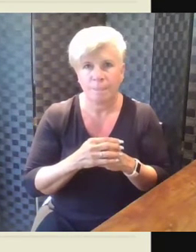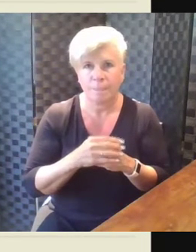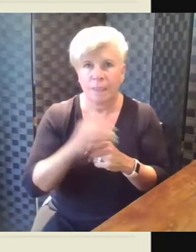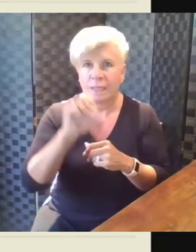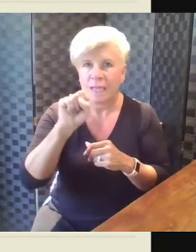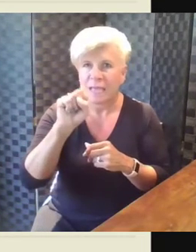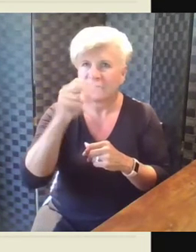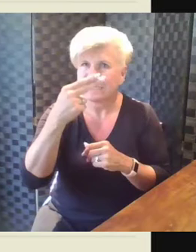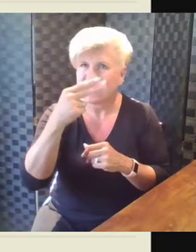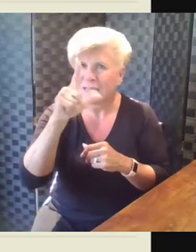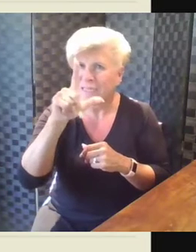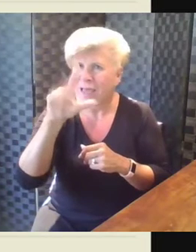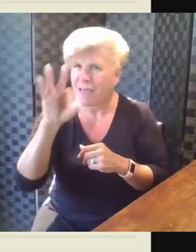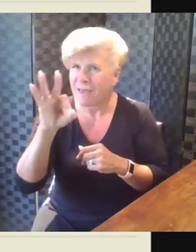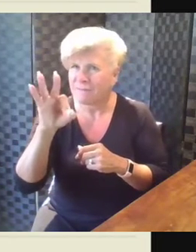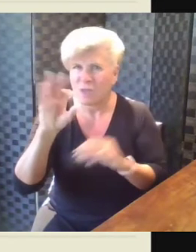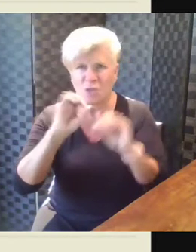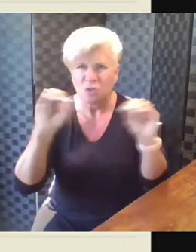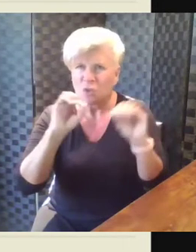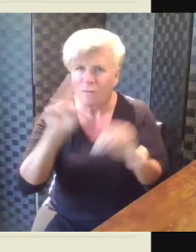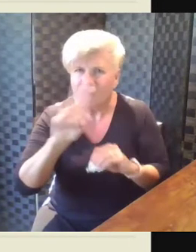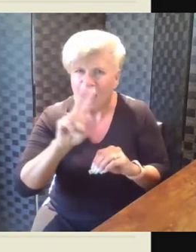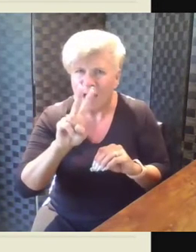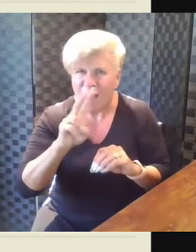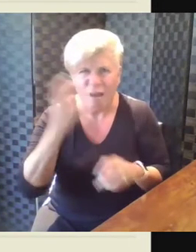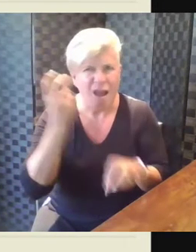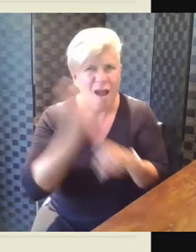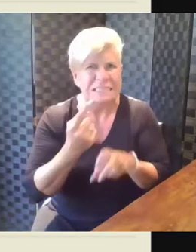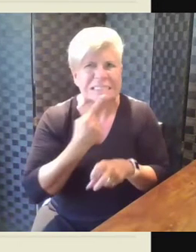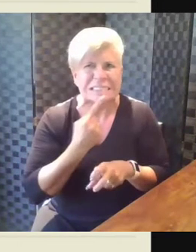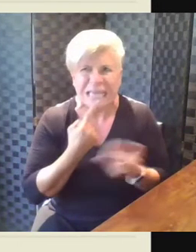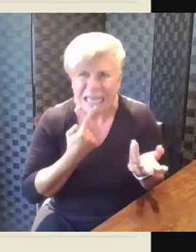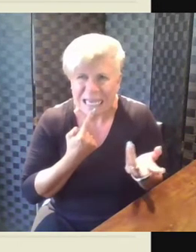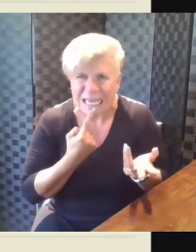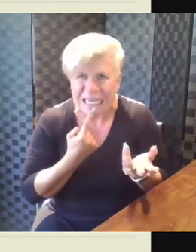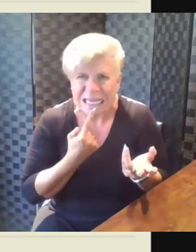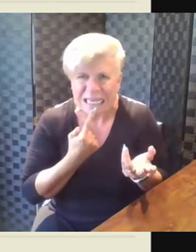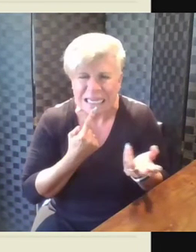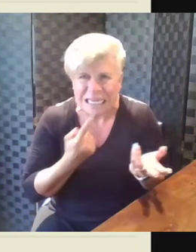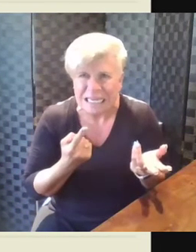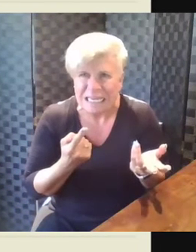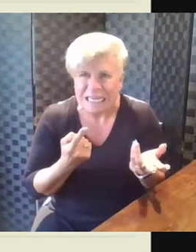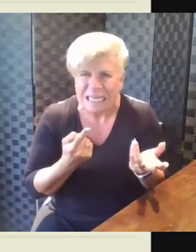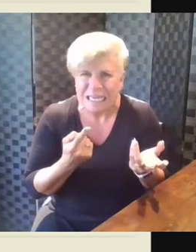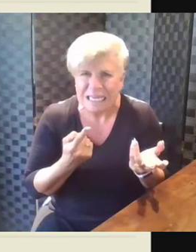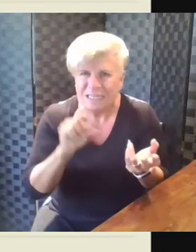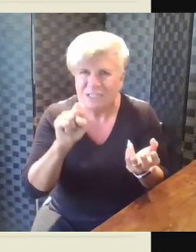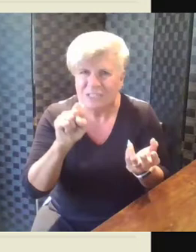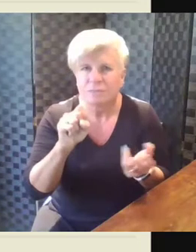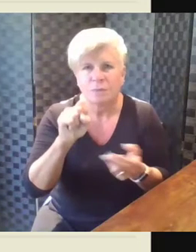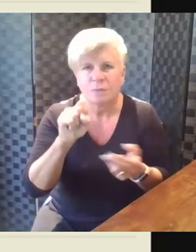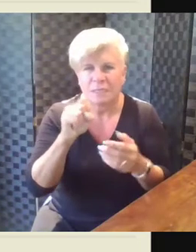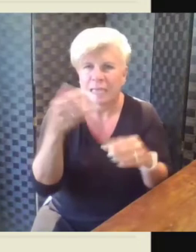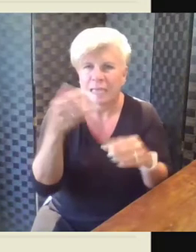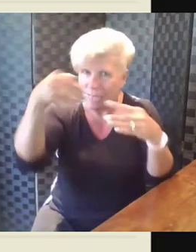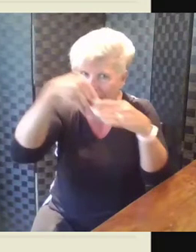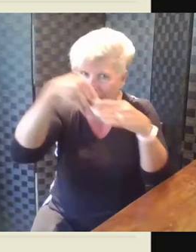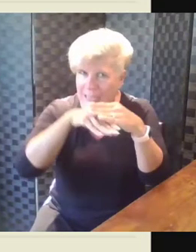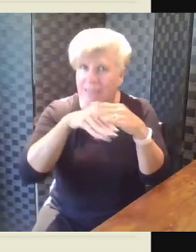A word without vowels would be really hard to pronounce or say out loud.